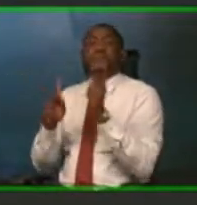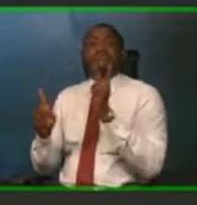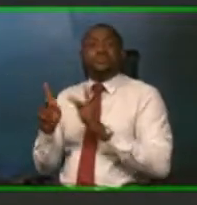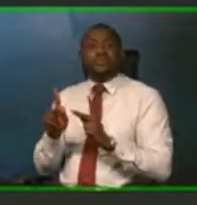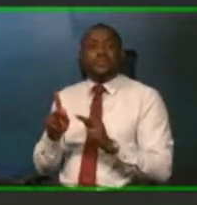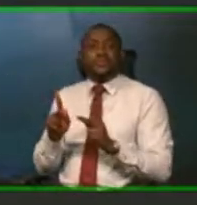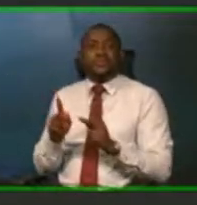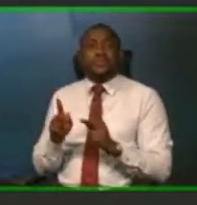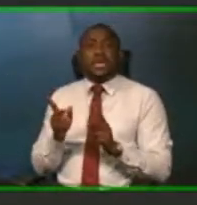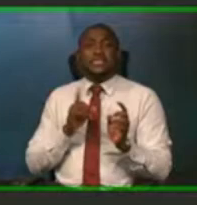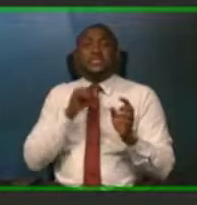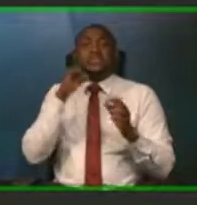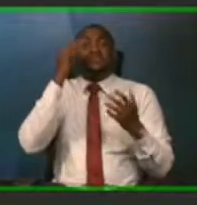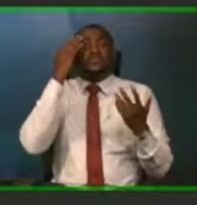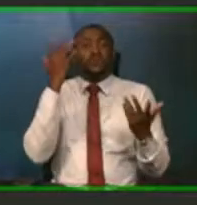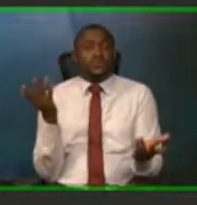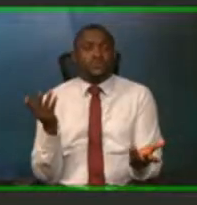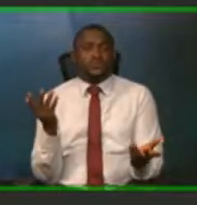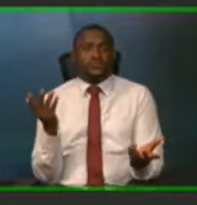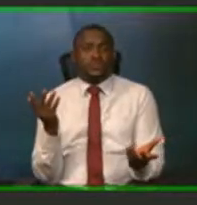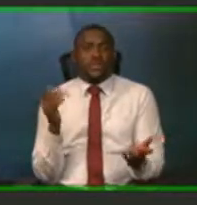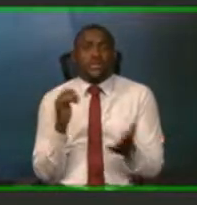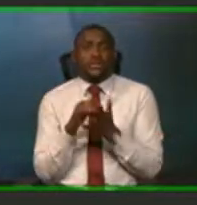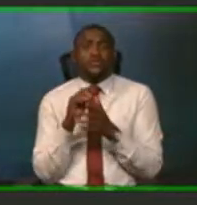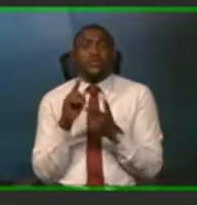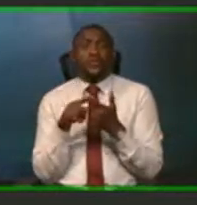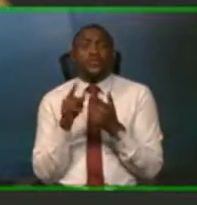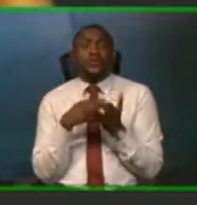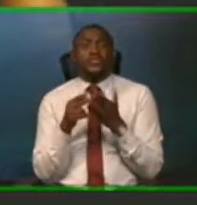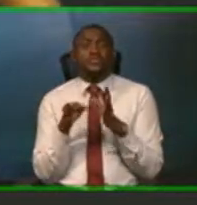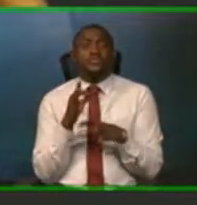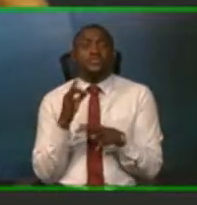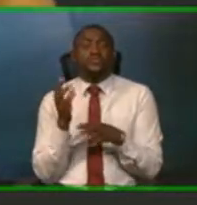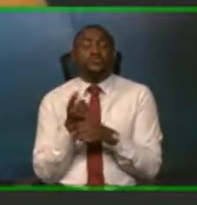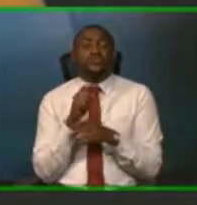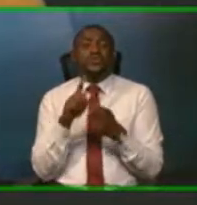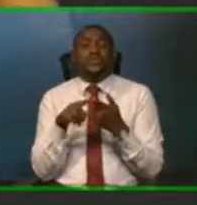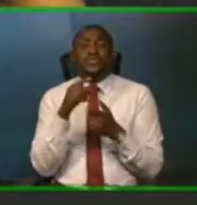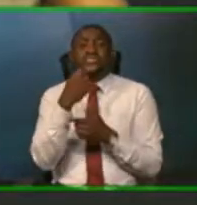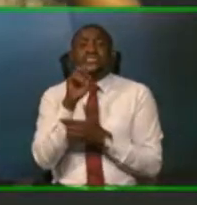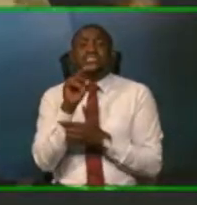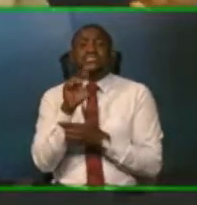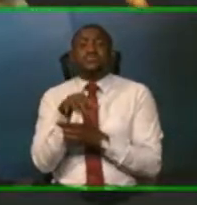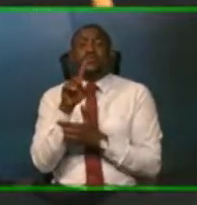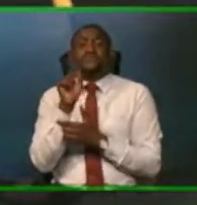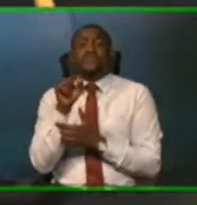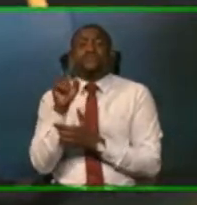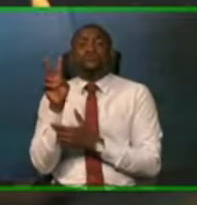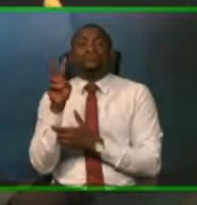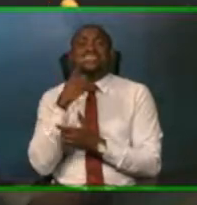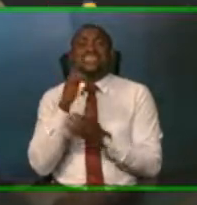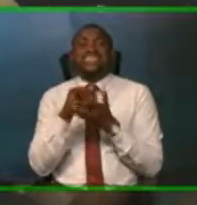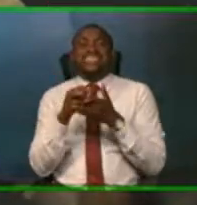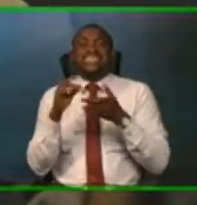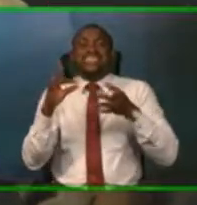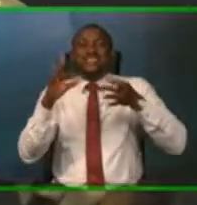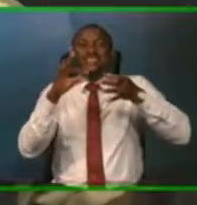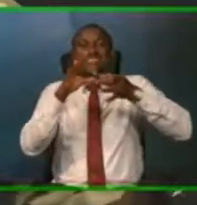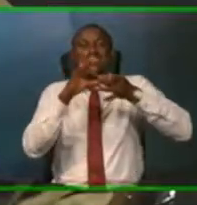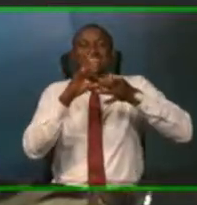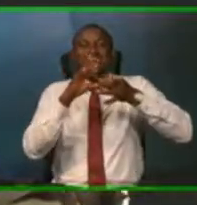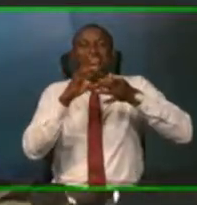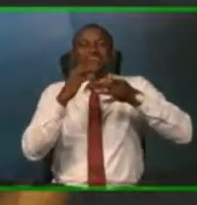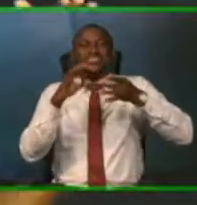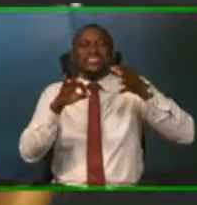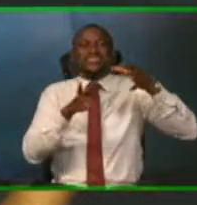while I didn't even know. And that was where the Holy Spirit took me to Genesis 1:2 and said the union of the hovering of